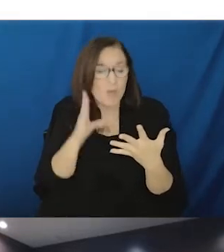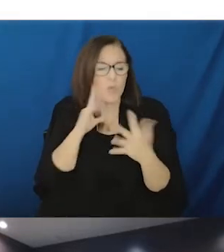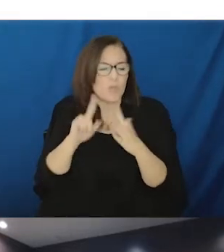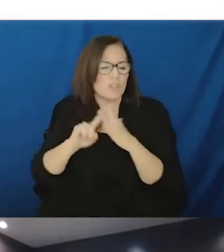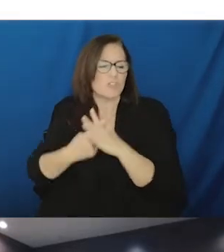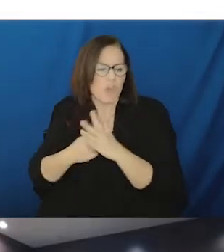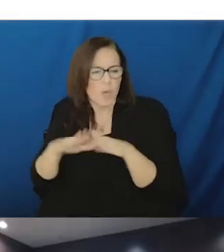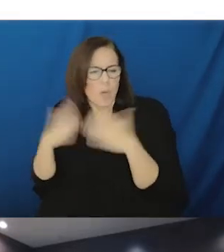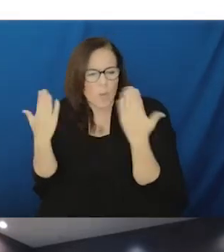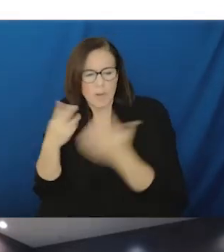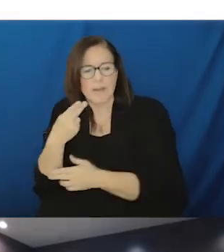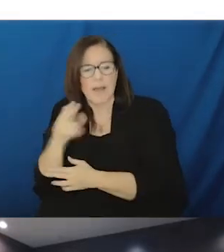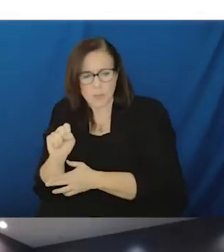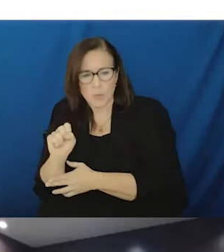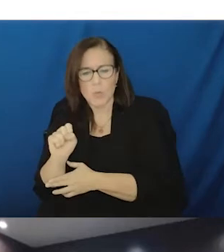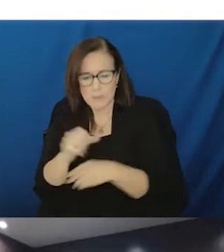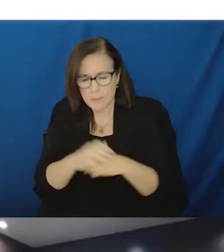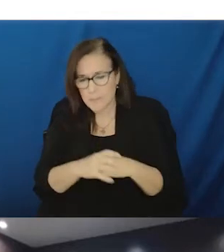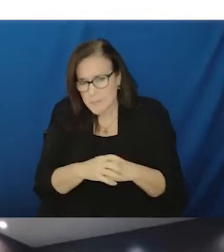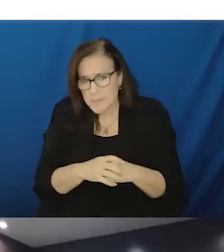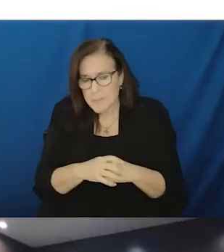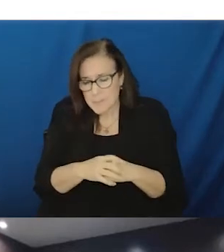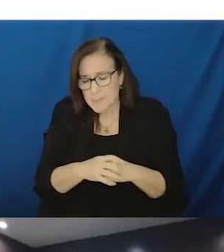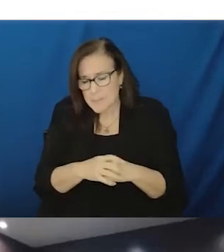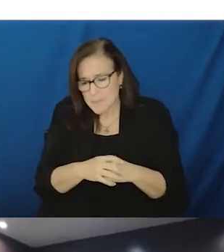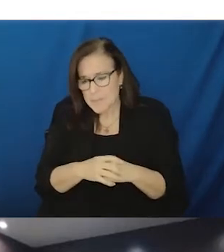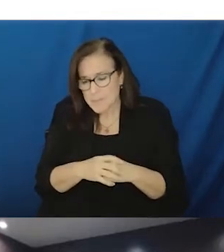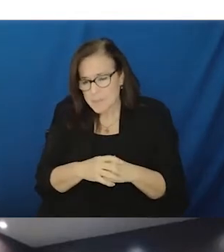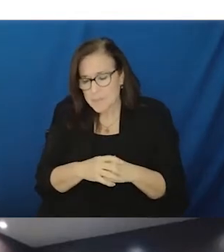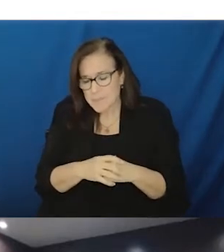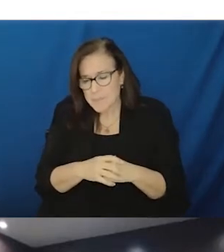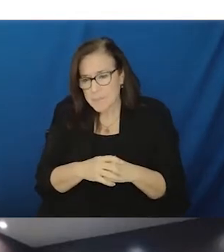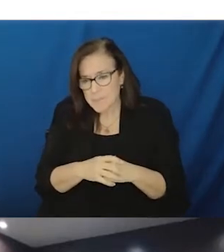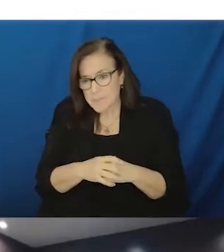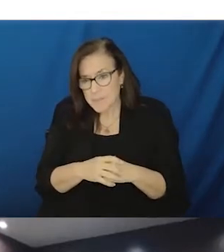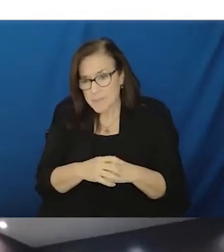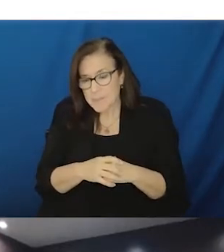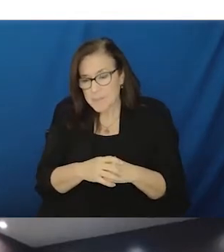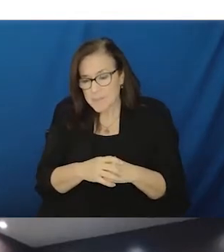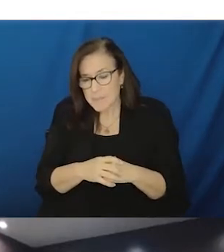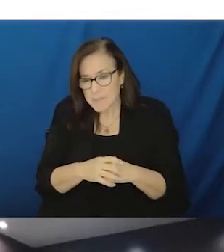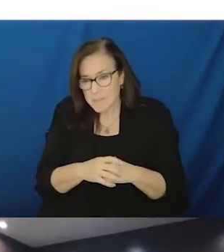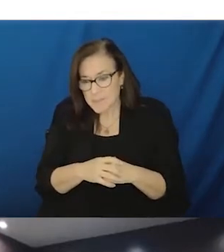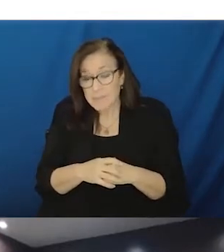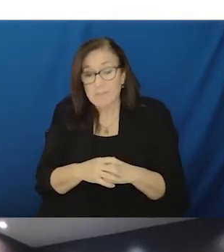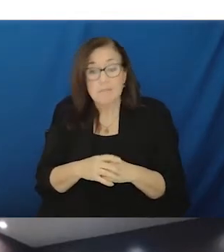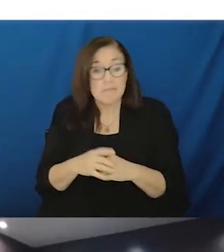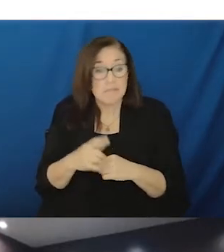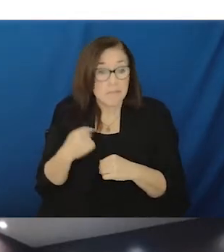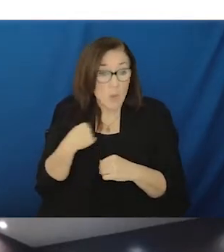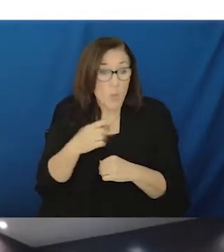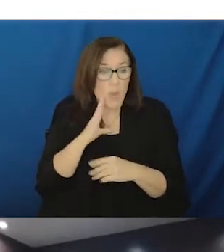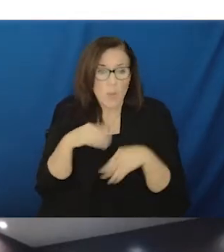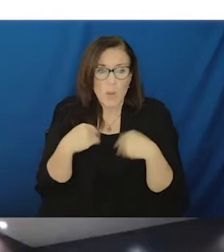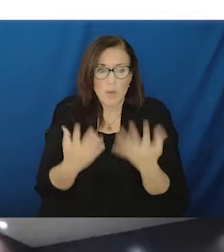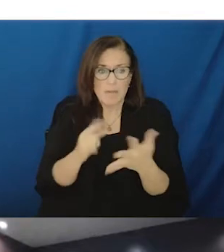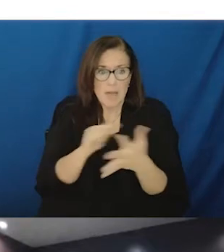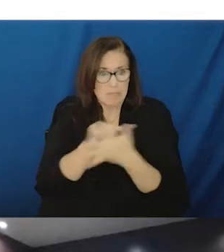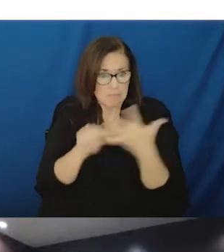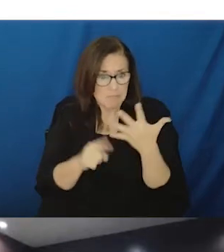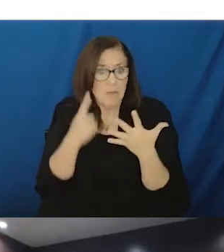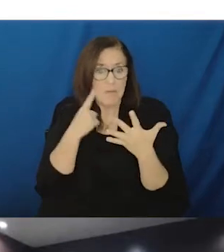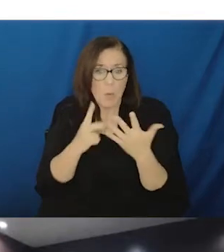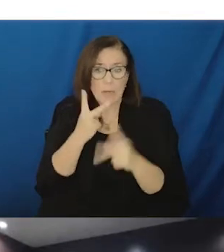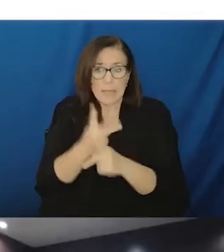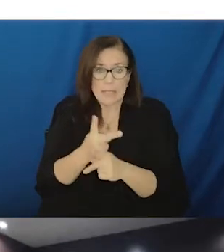secondary. We feel we have provided necessary items to keep the students safe and the